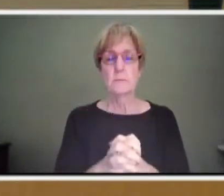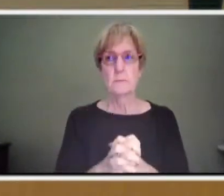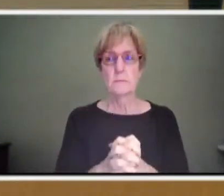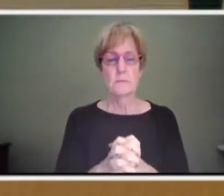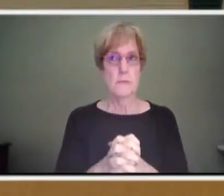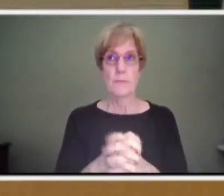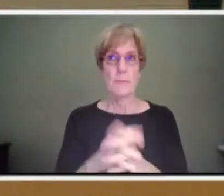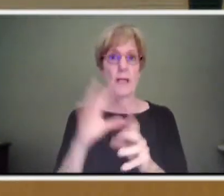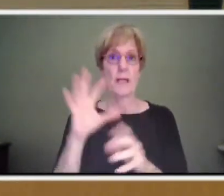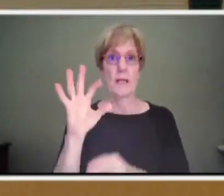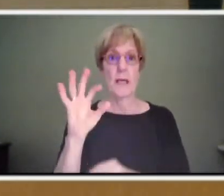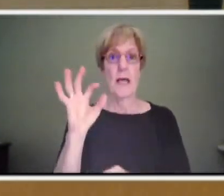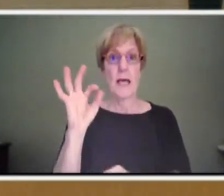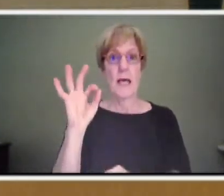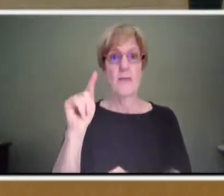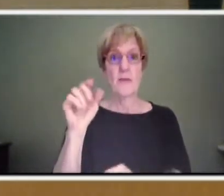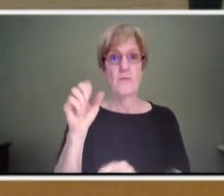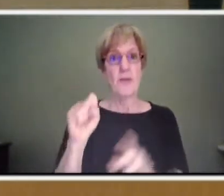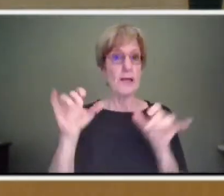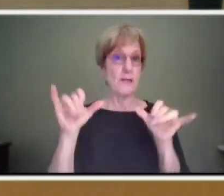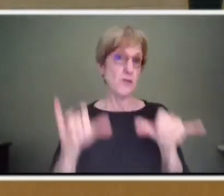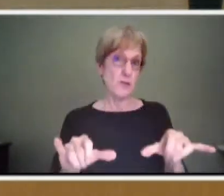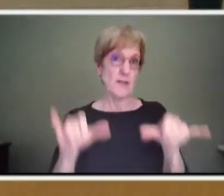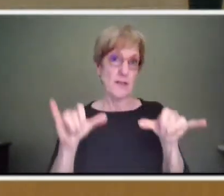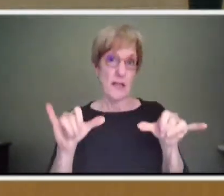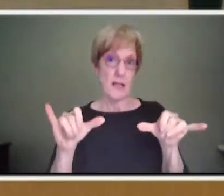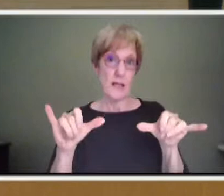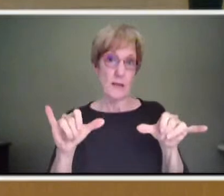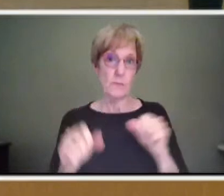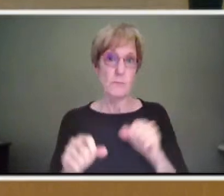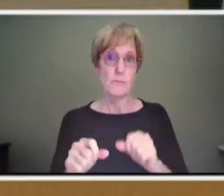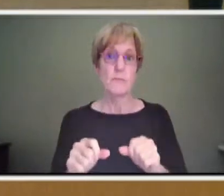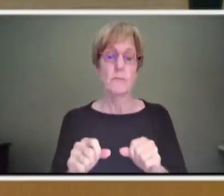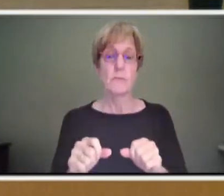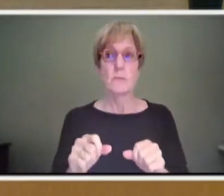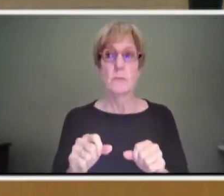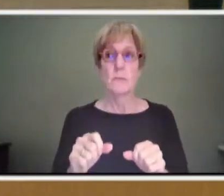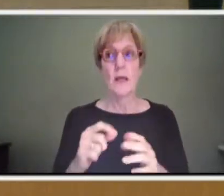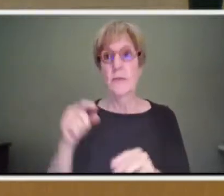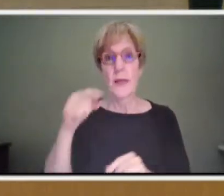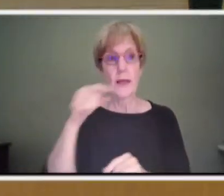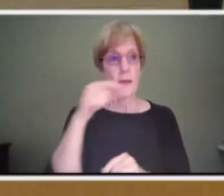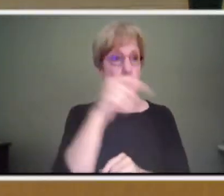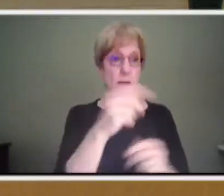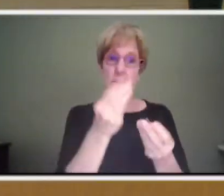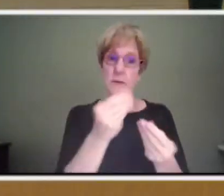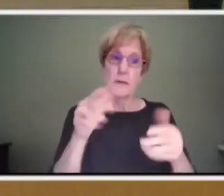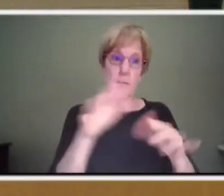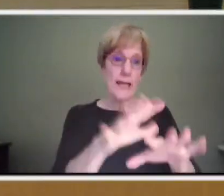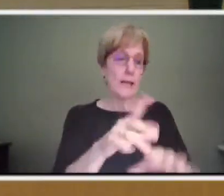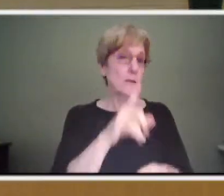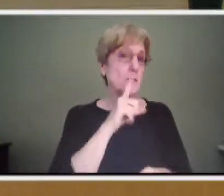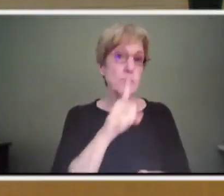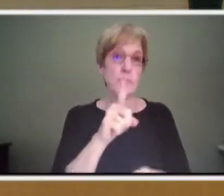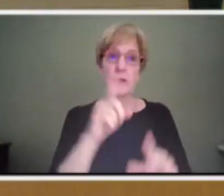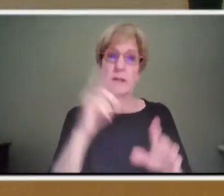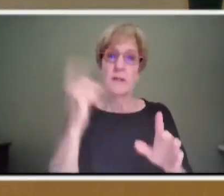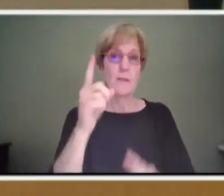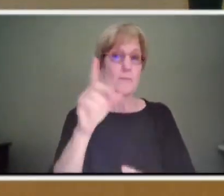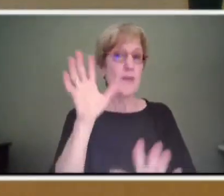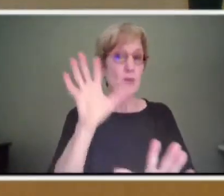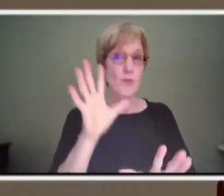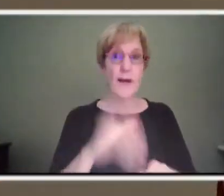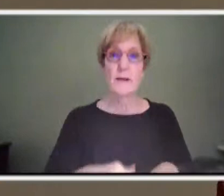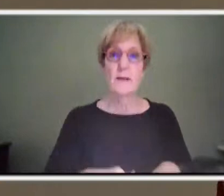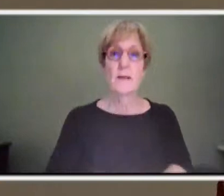of, I think, what I said, that, you know, this site can be something great, and Right. this is not it.